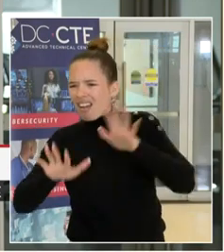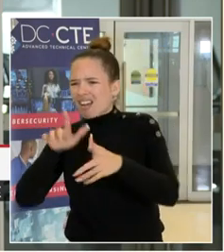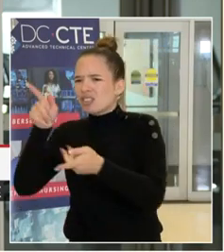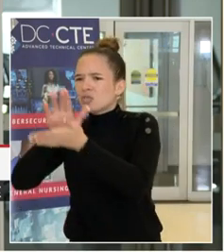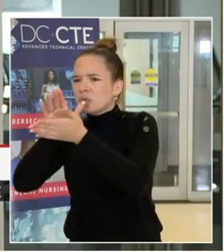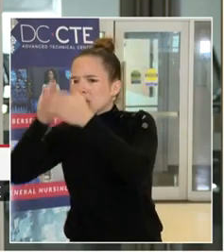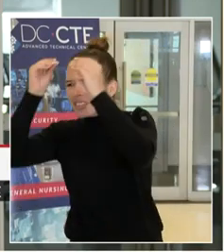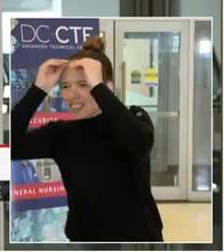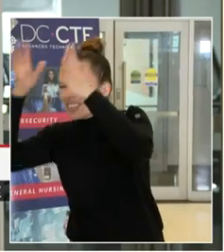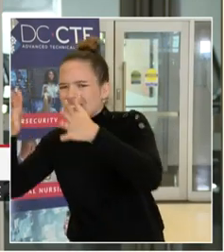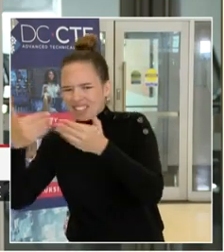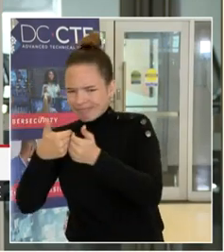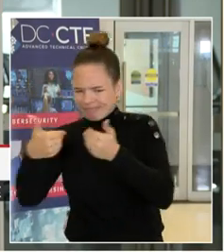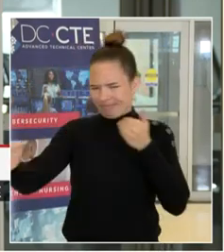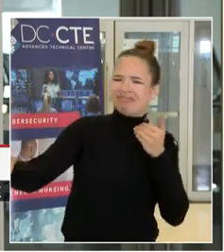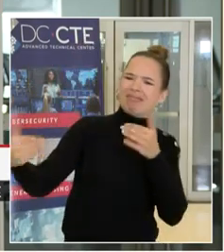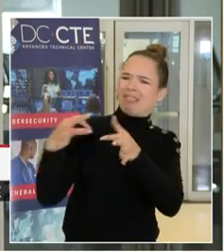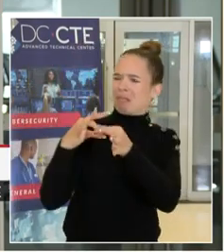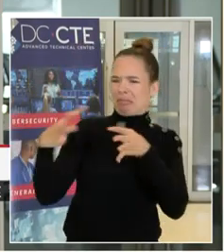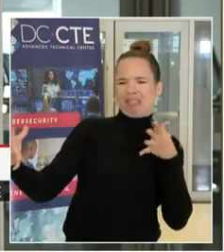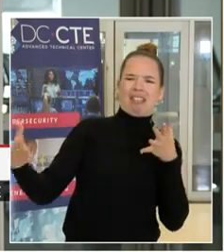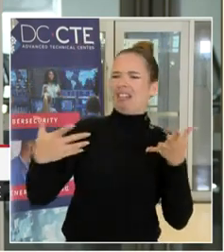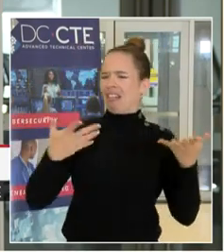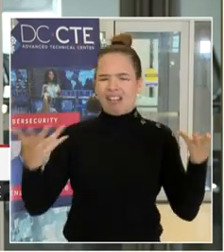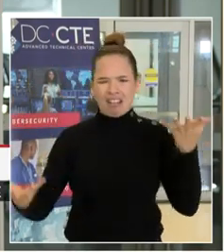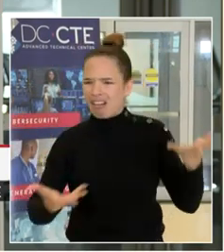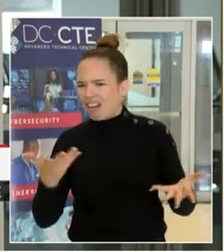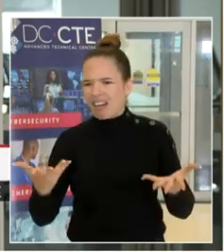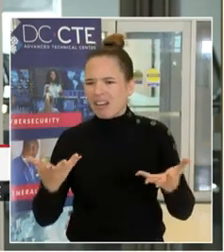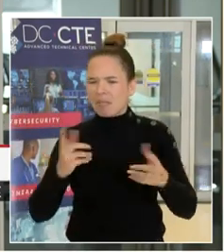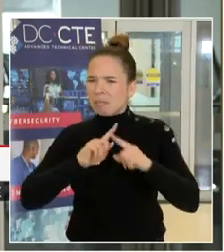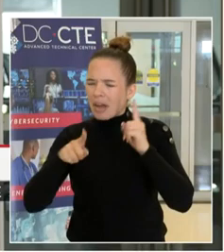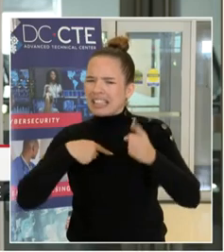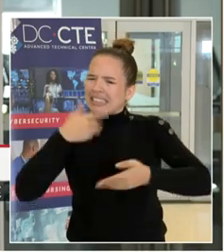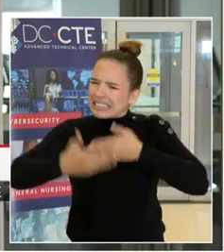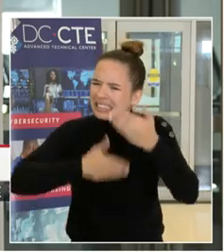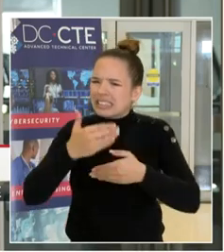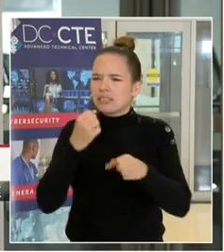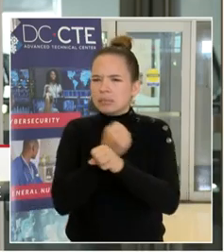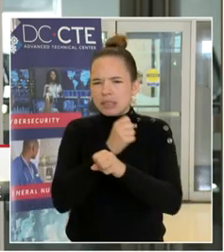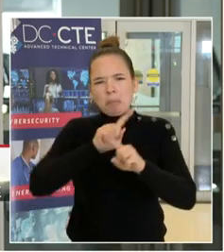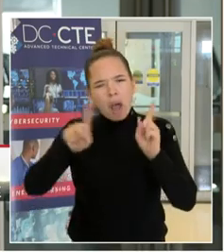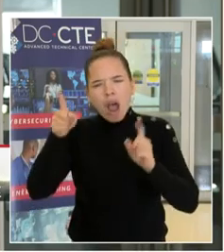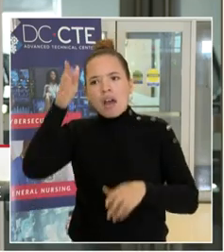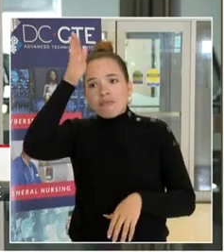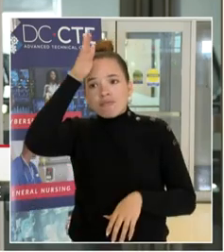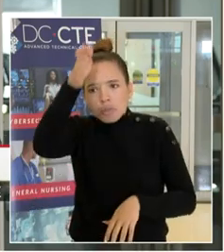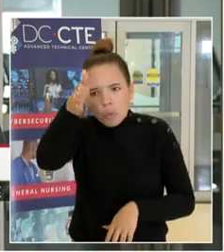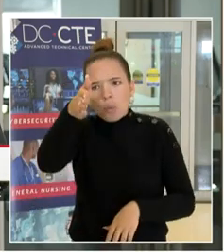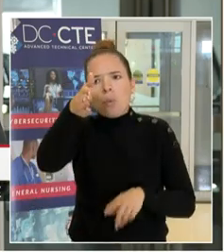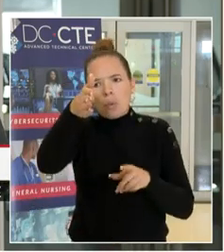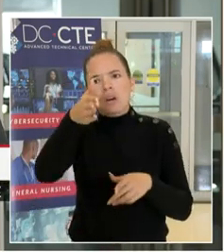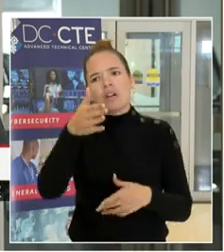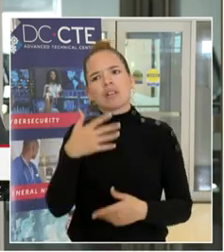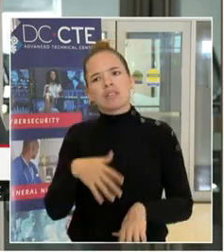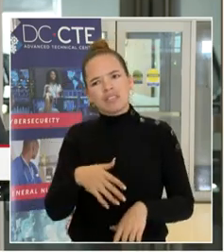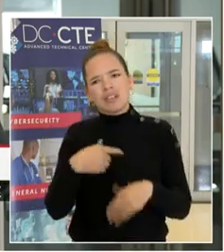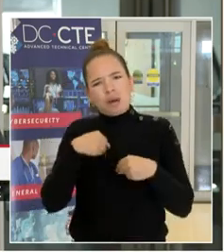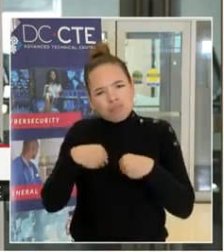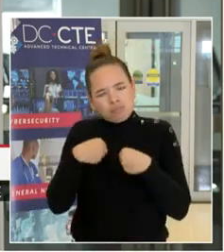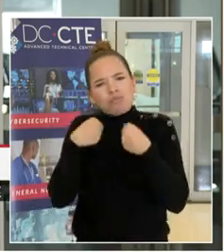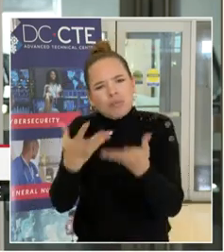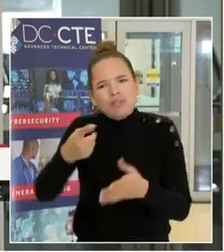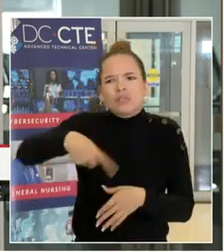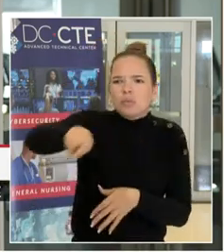part of our strategy to make sure that they are getting the fullness of what is offered here